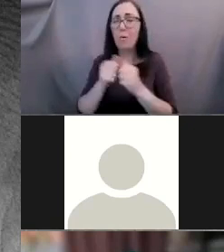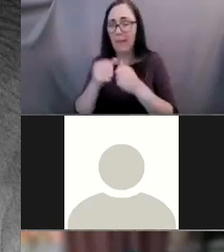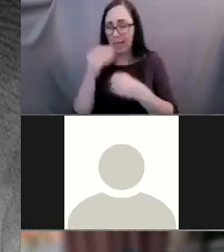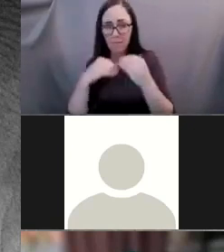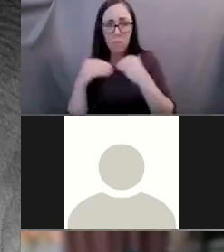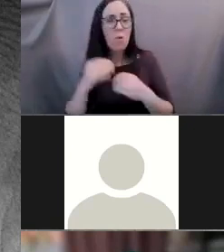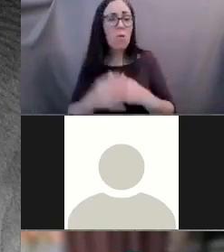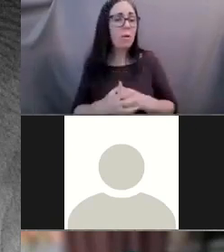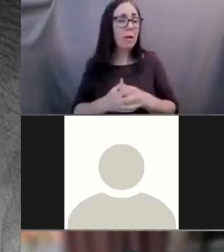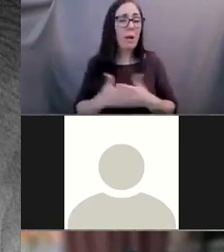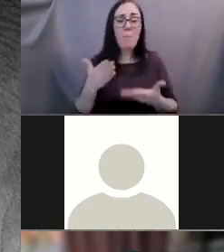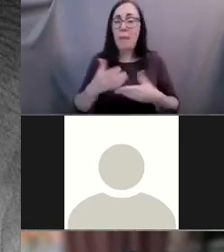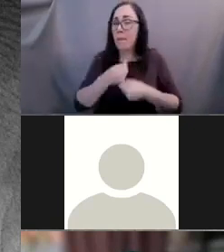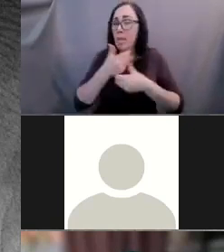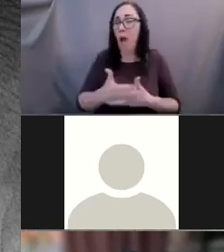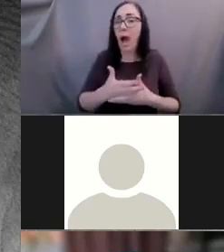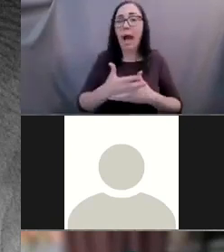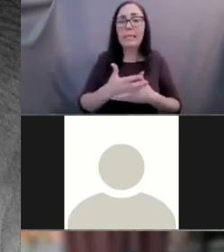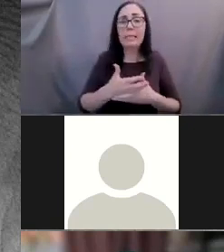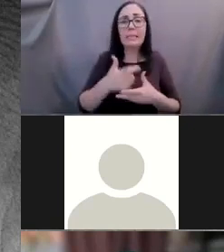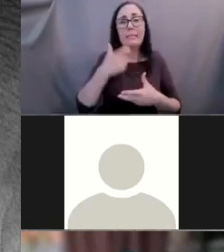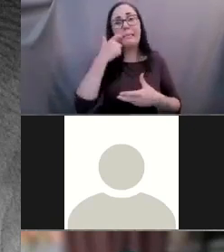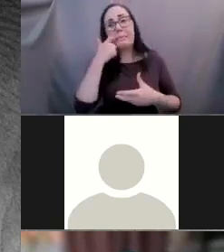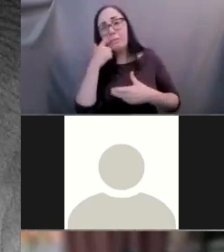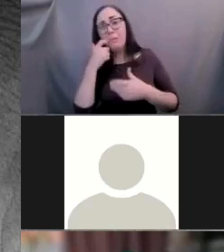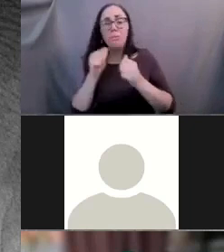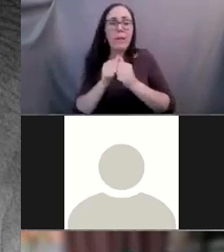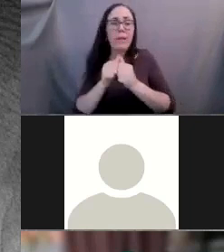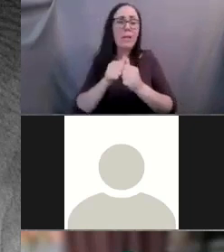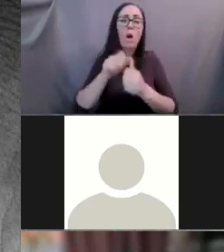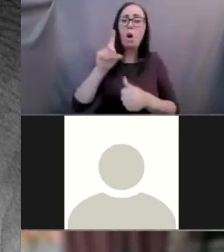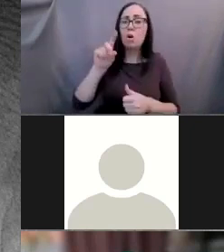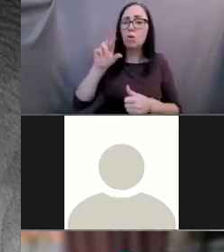be exacerbated after a sexual assault.